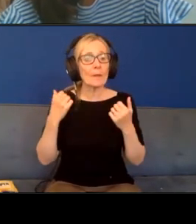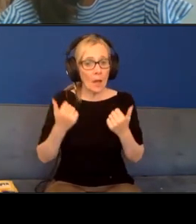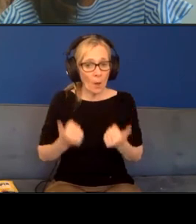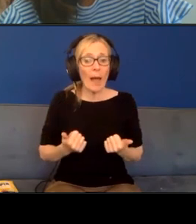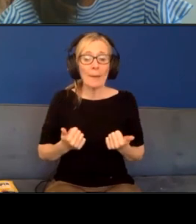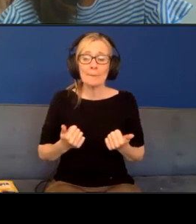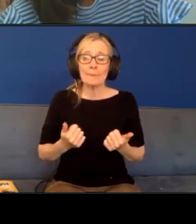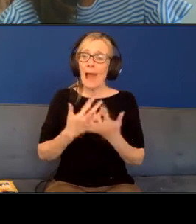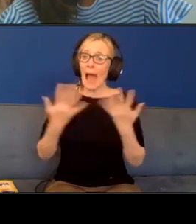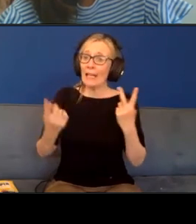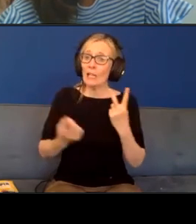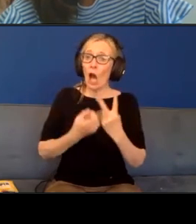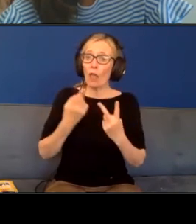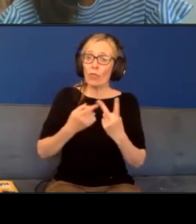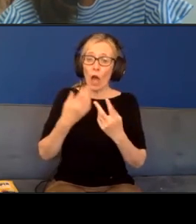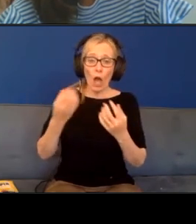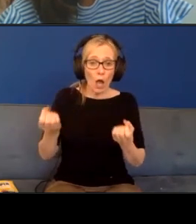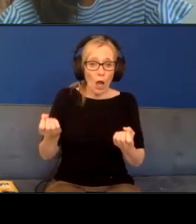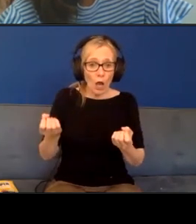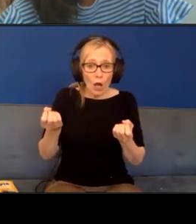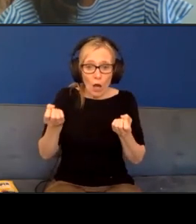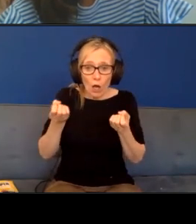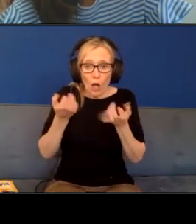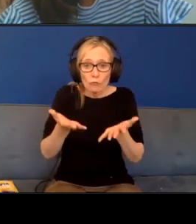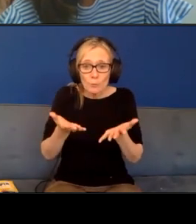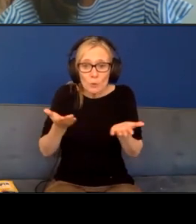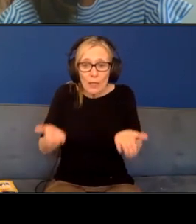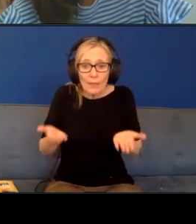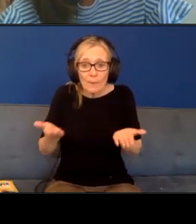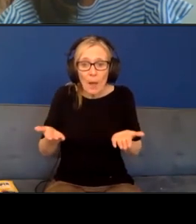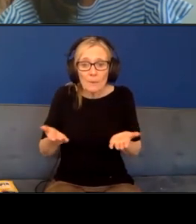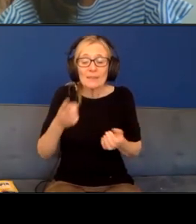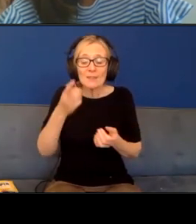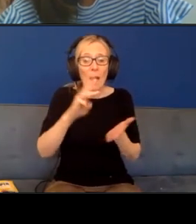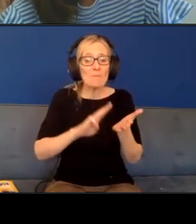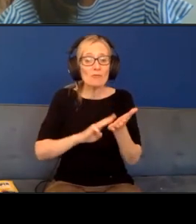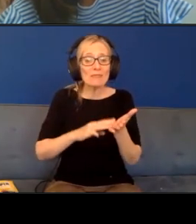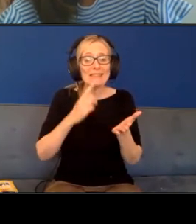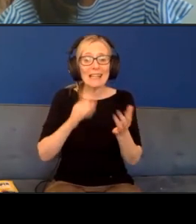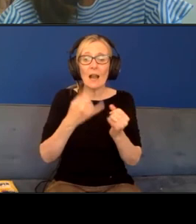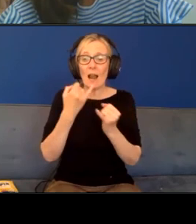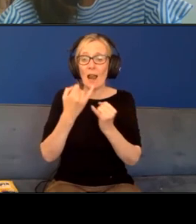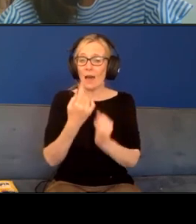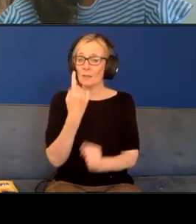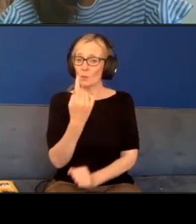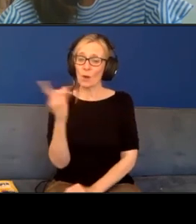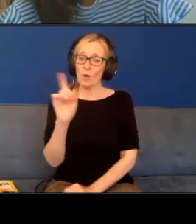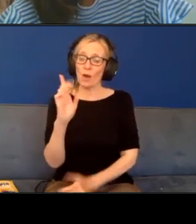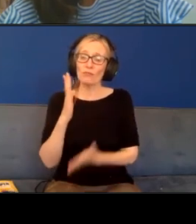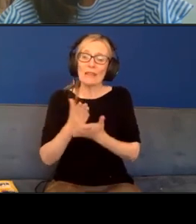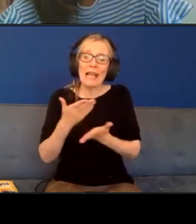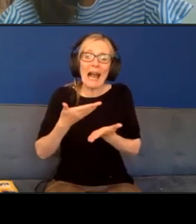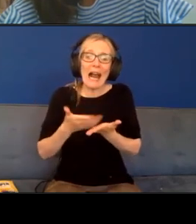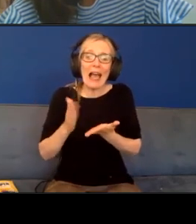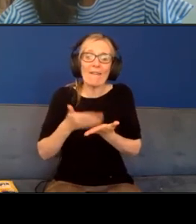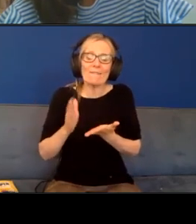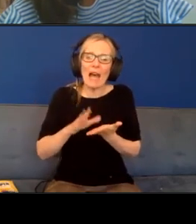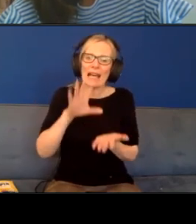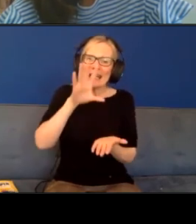Any other contributions at this point? Yeah, I think one of our last one is to kind of clarify where we can